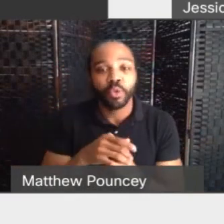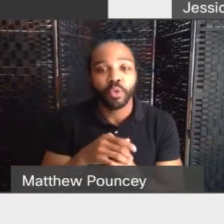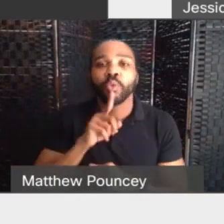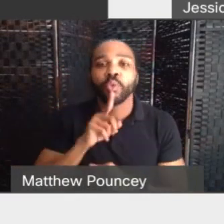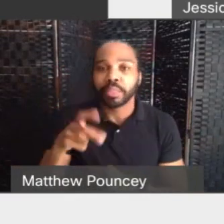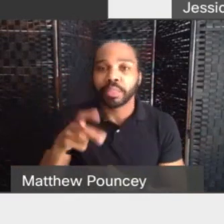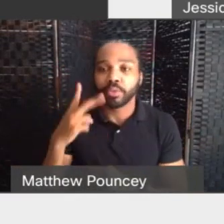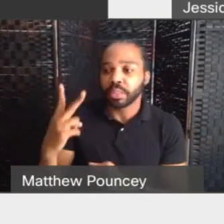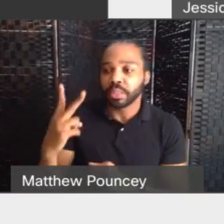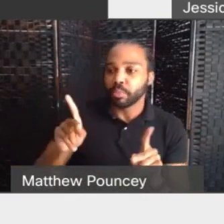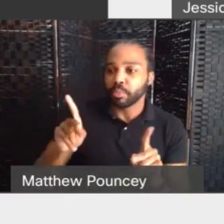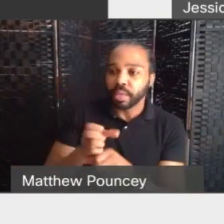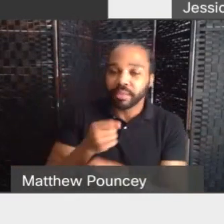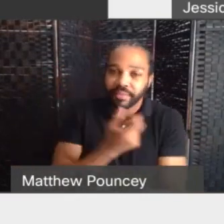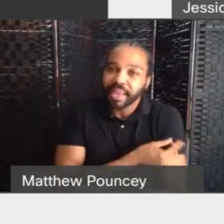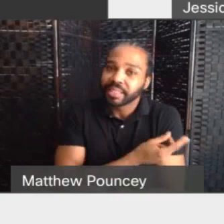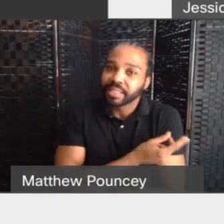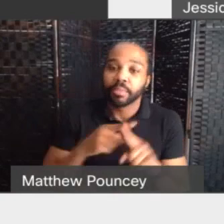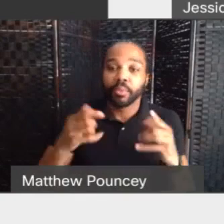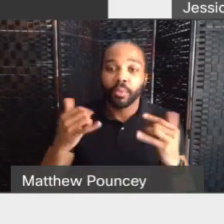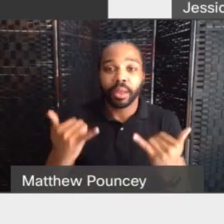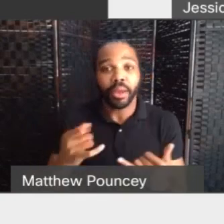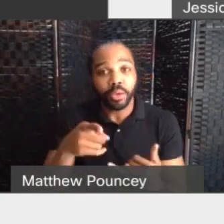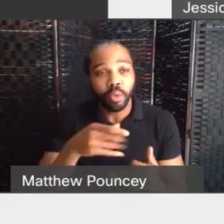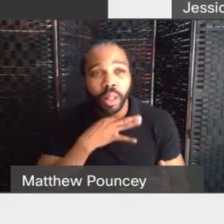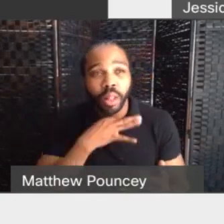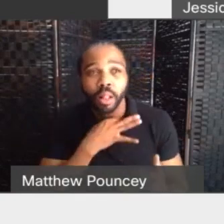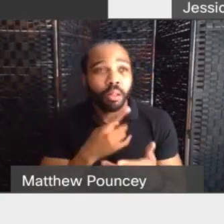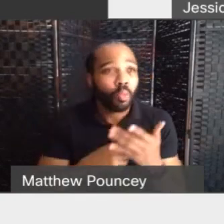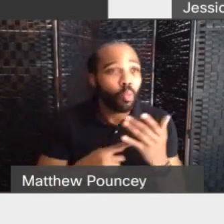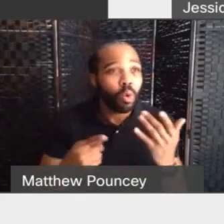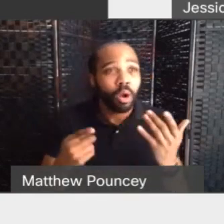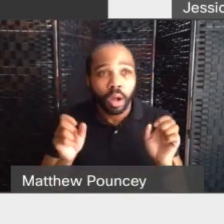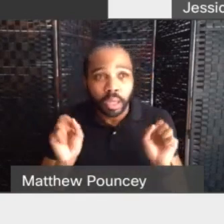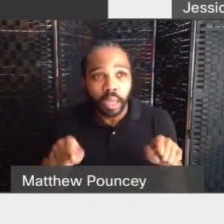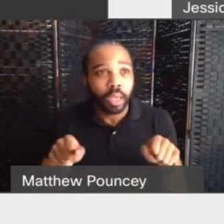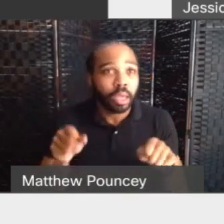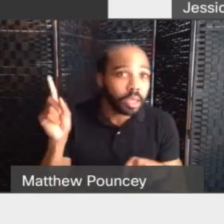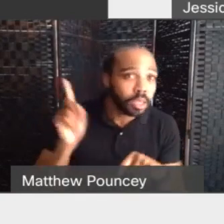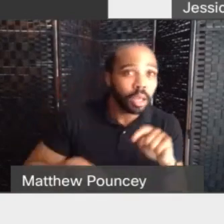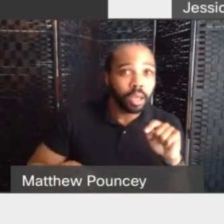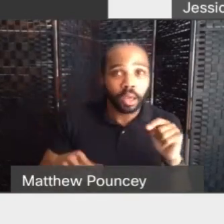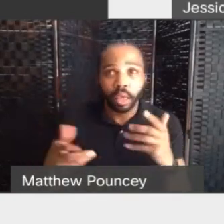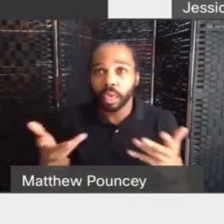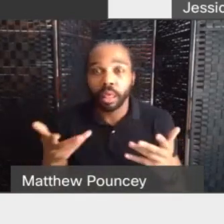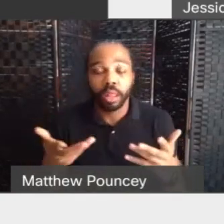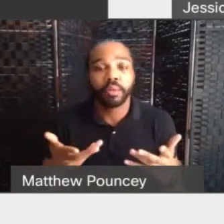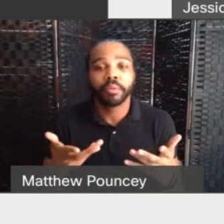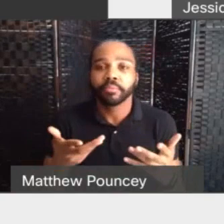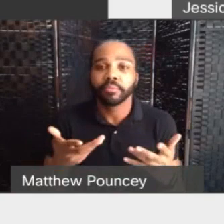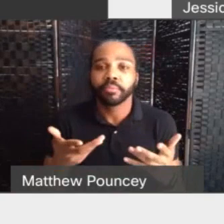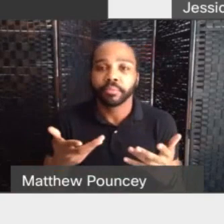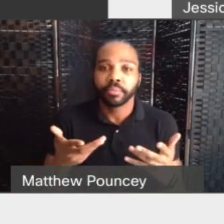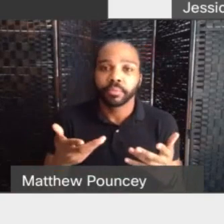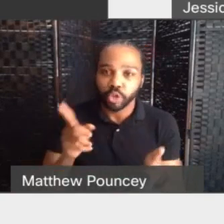for now, if you have questions about what you're allowed, what activities we can engage in,